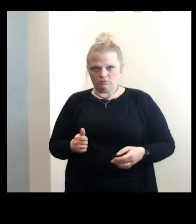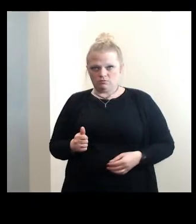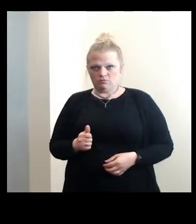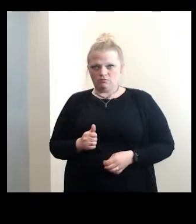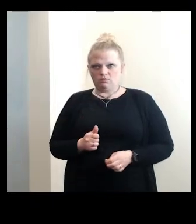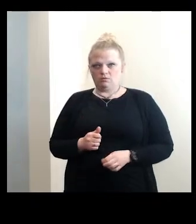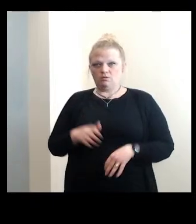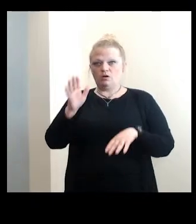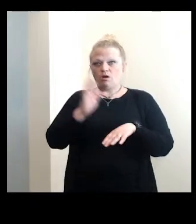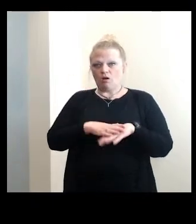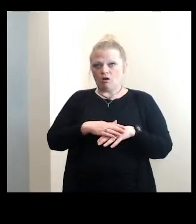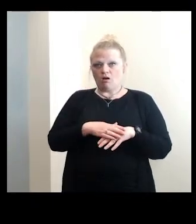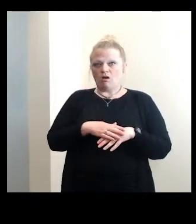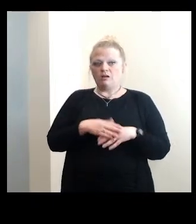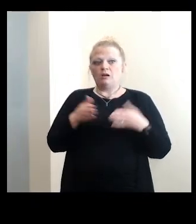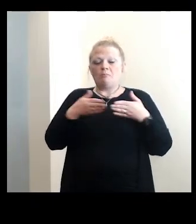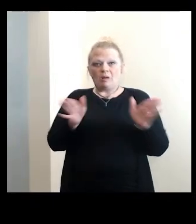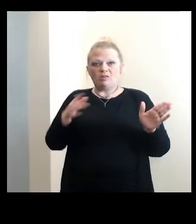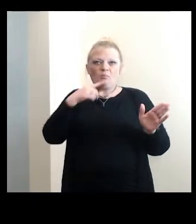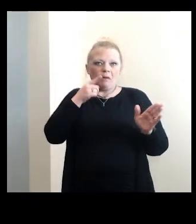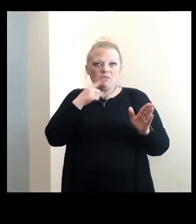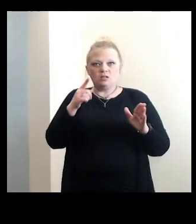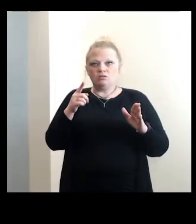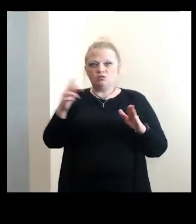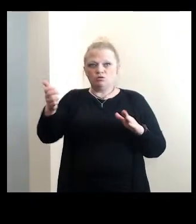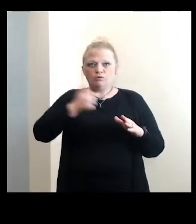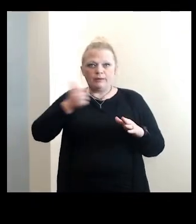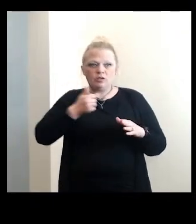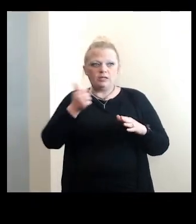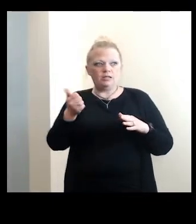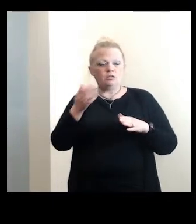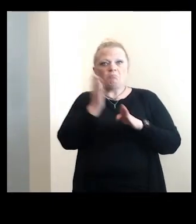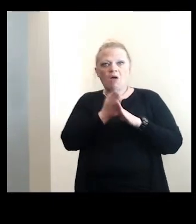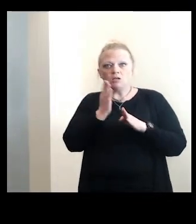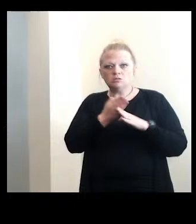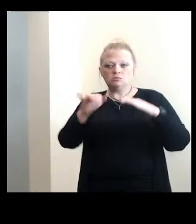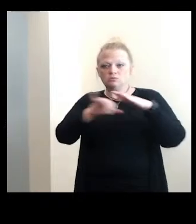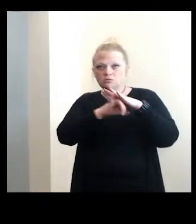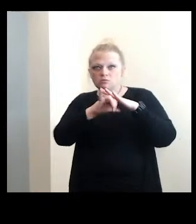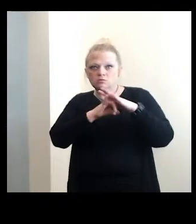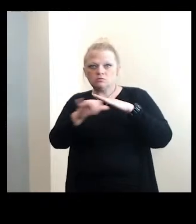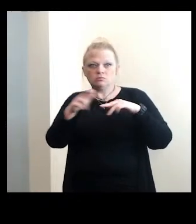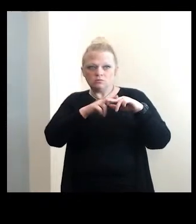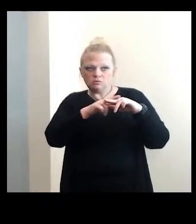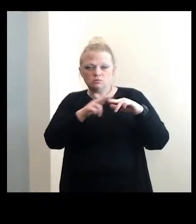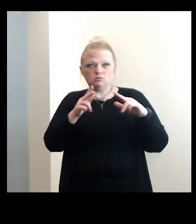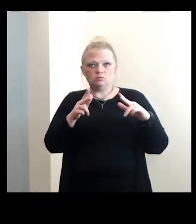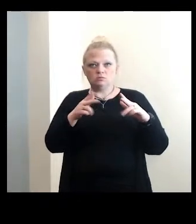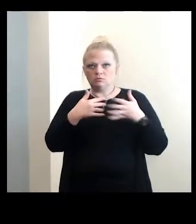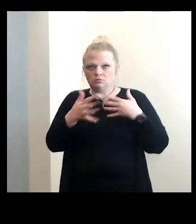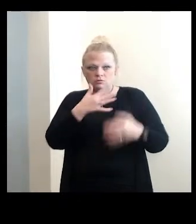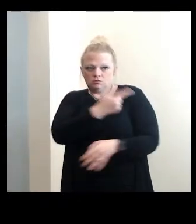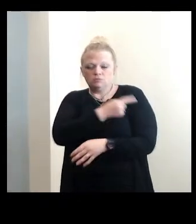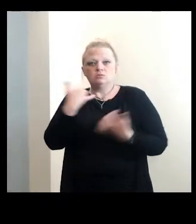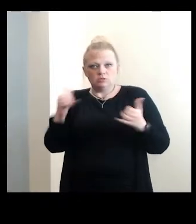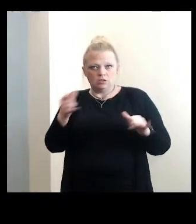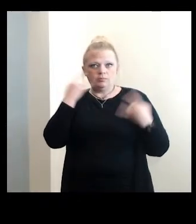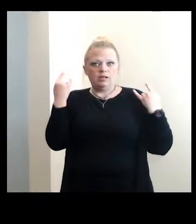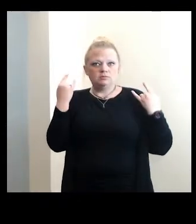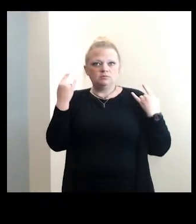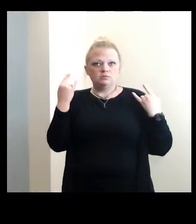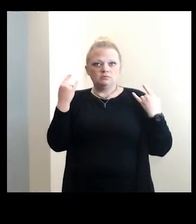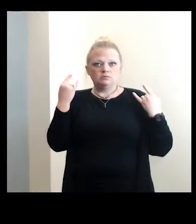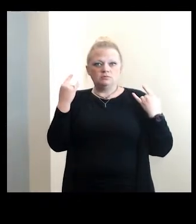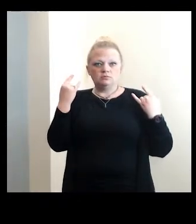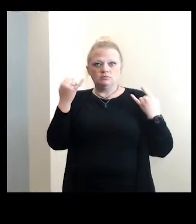unvaccinated, on public transportation. So if you're on the Metro bus, you're on the Metro rail, even if you're vaccinated, you have to wear a mask. If you're